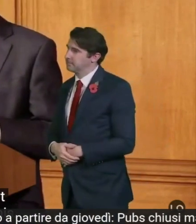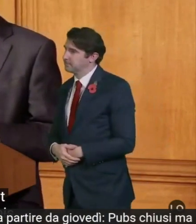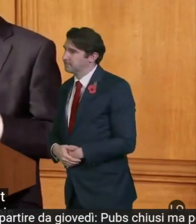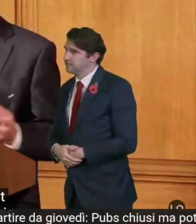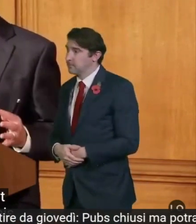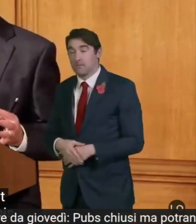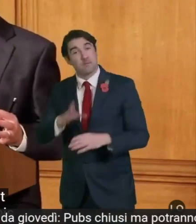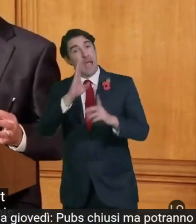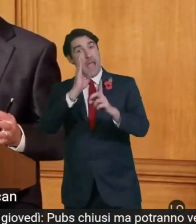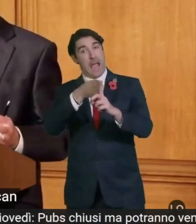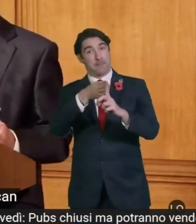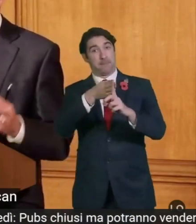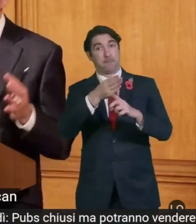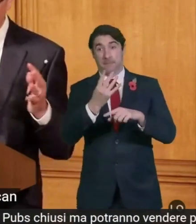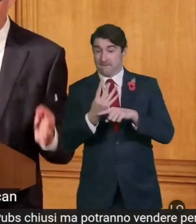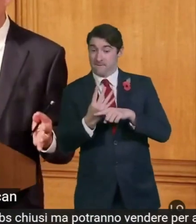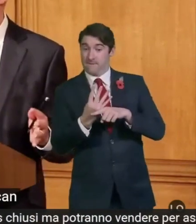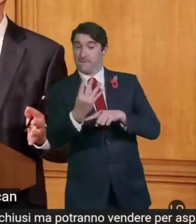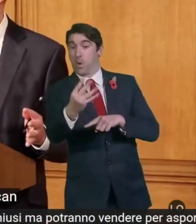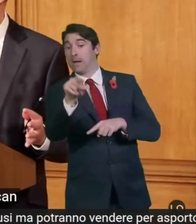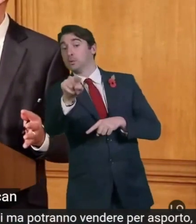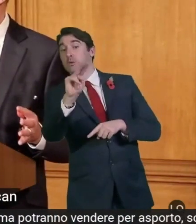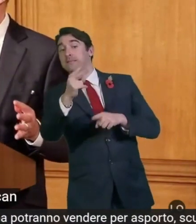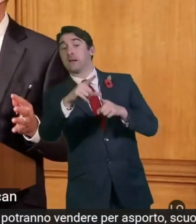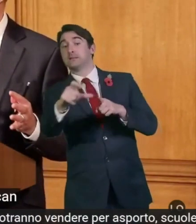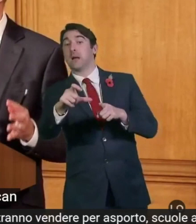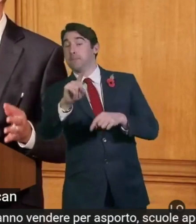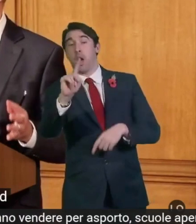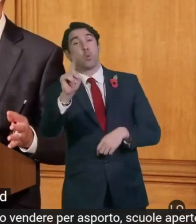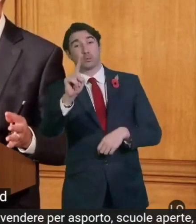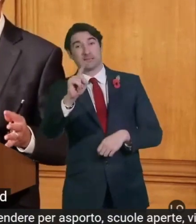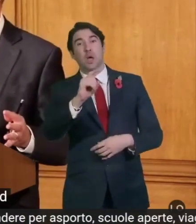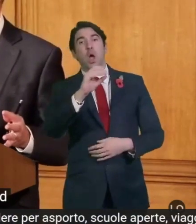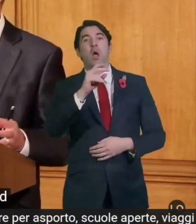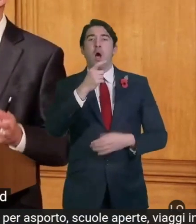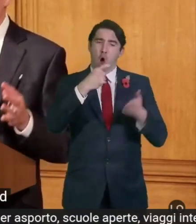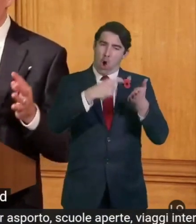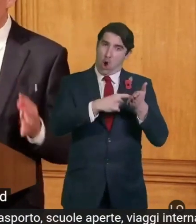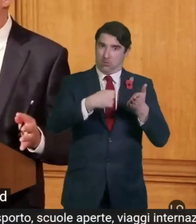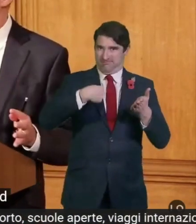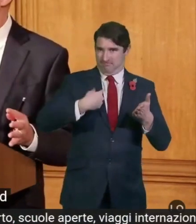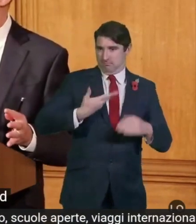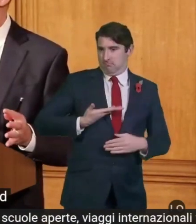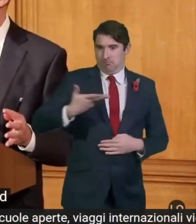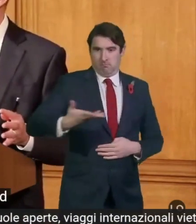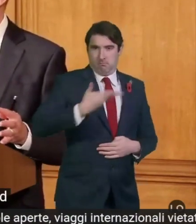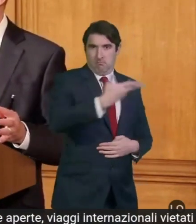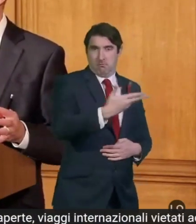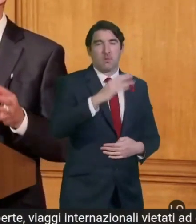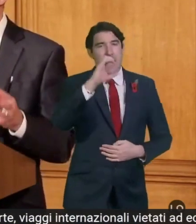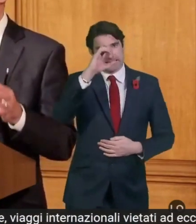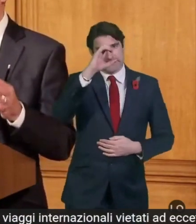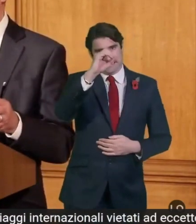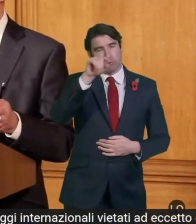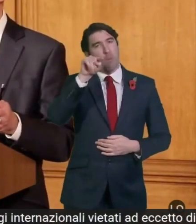do during this, the R will come down. If we can get the R well below 1, it starts to halve, and we end up in a much better position.